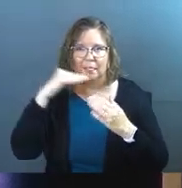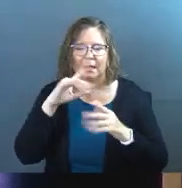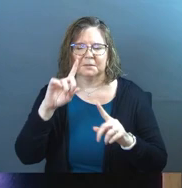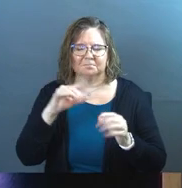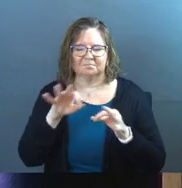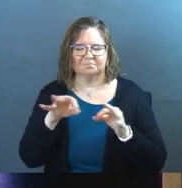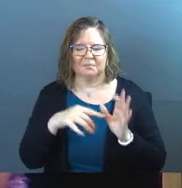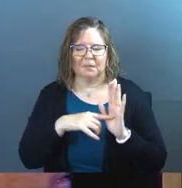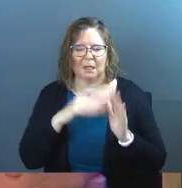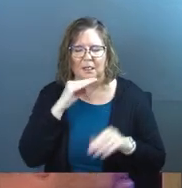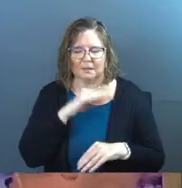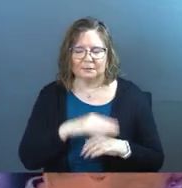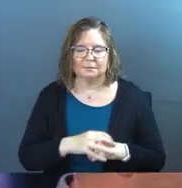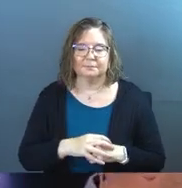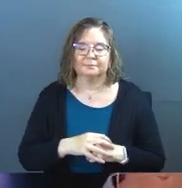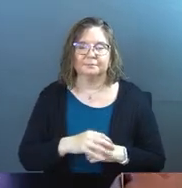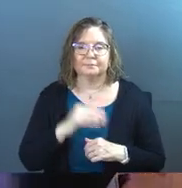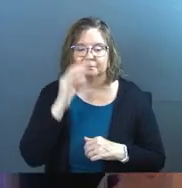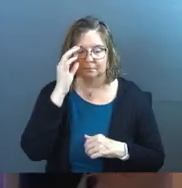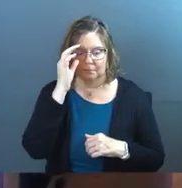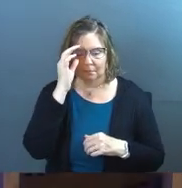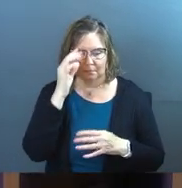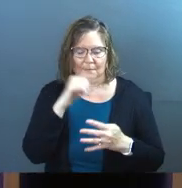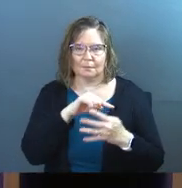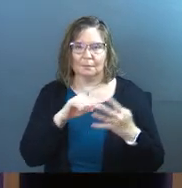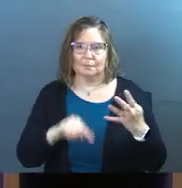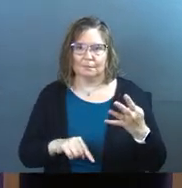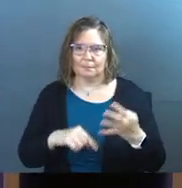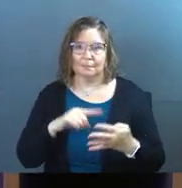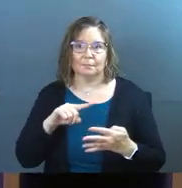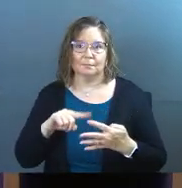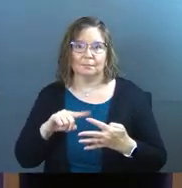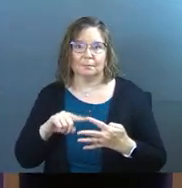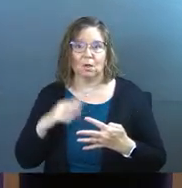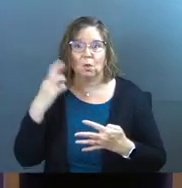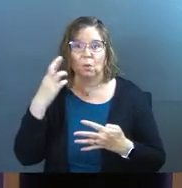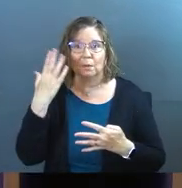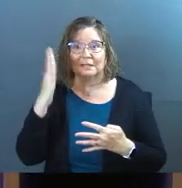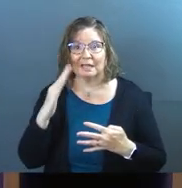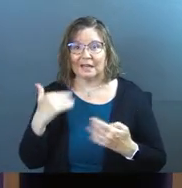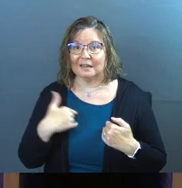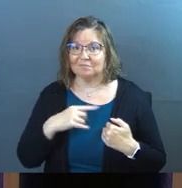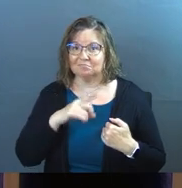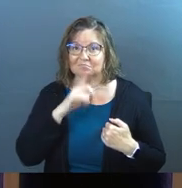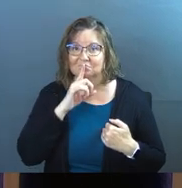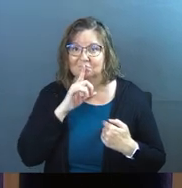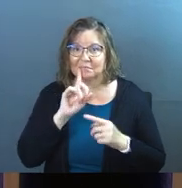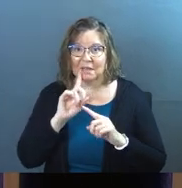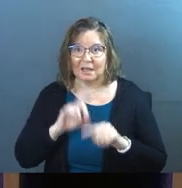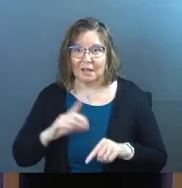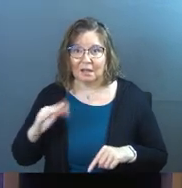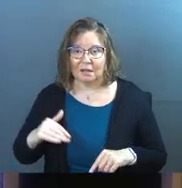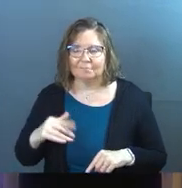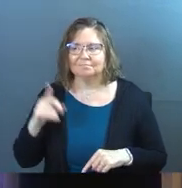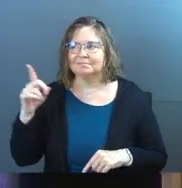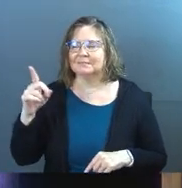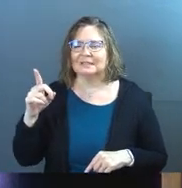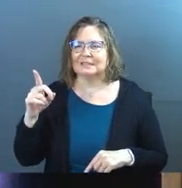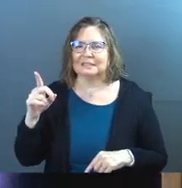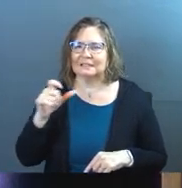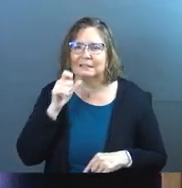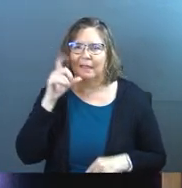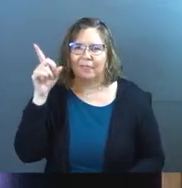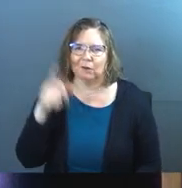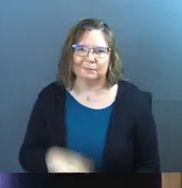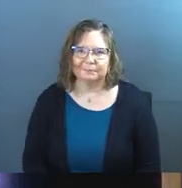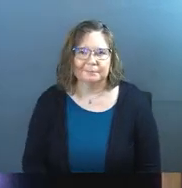Let me walk you through these. Here are the lies that come in the waiting. Number one, the reason God hasn't answered my prayer yet is because he's not ultimately